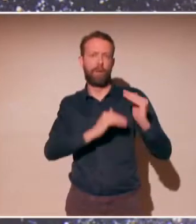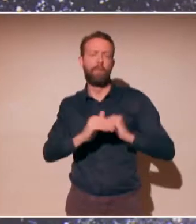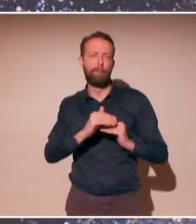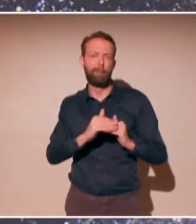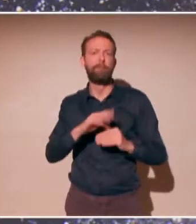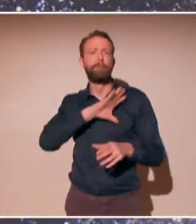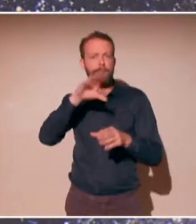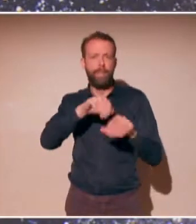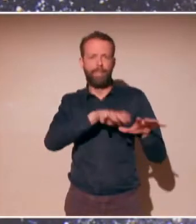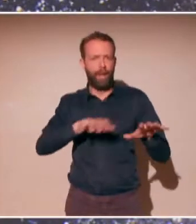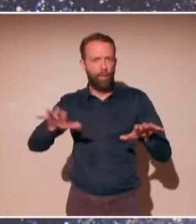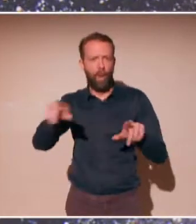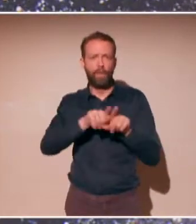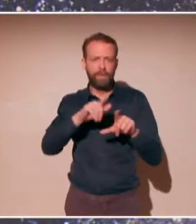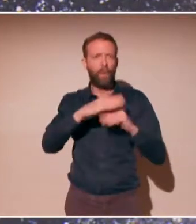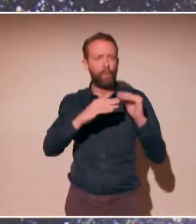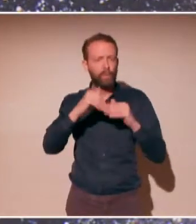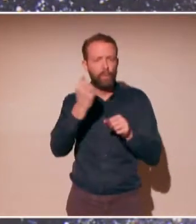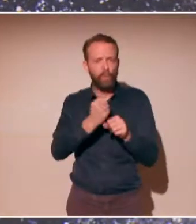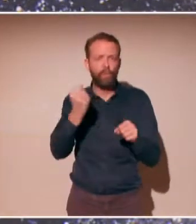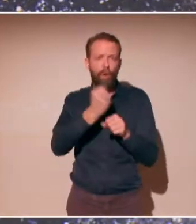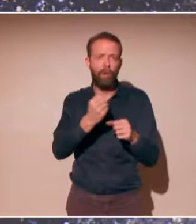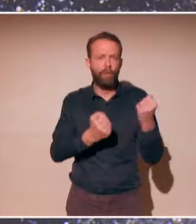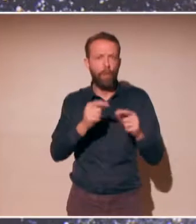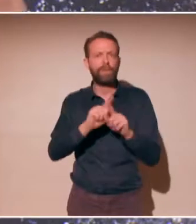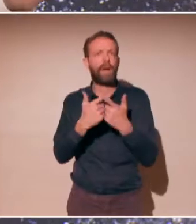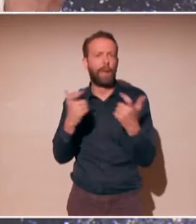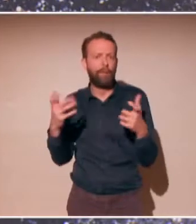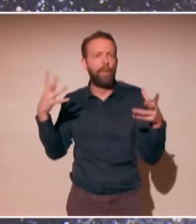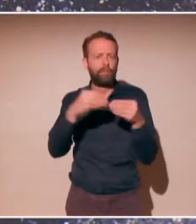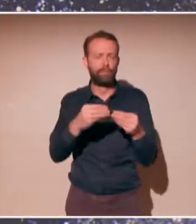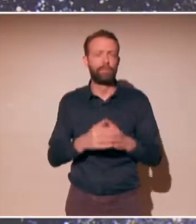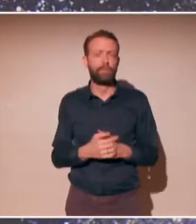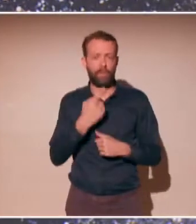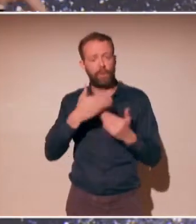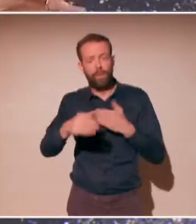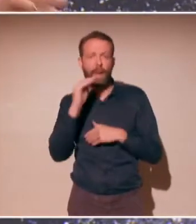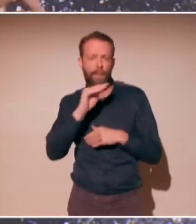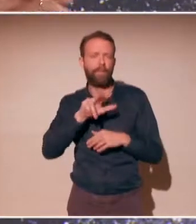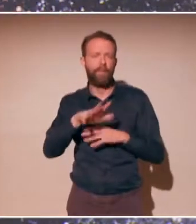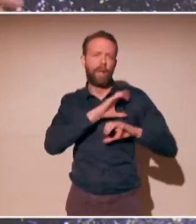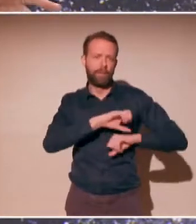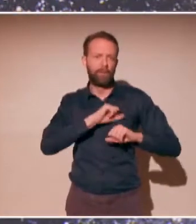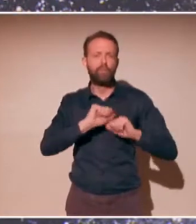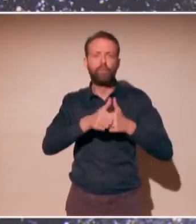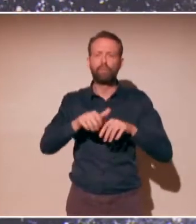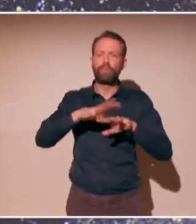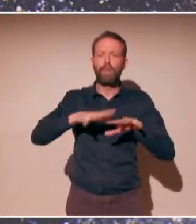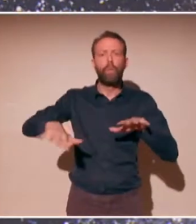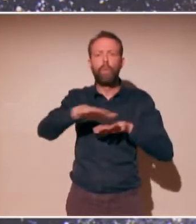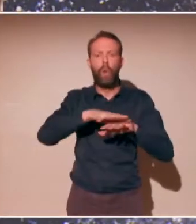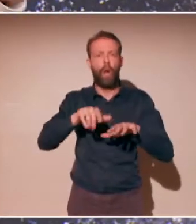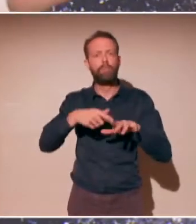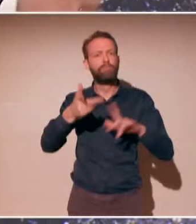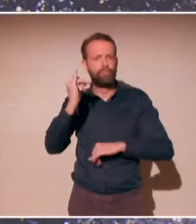phase, and we need to work hand in hand with regions as well as constructors and users. We will be experimenting